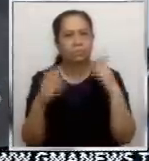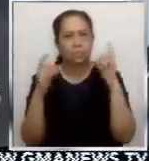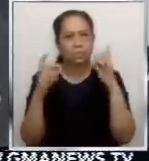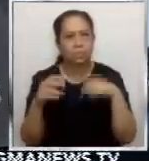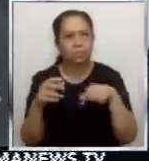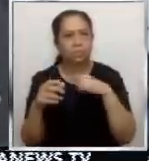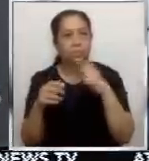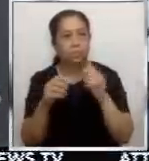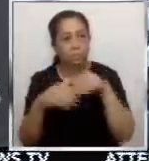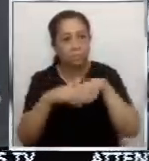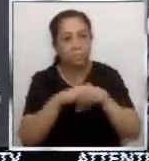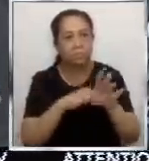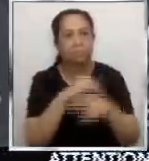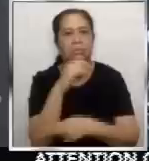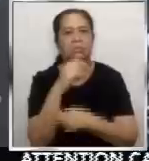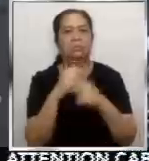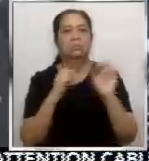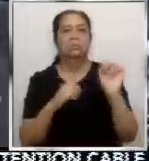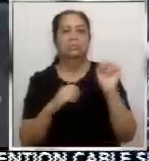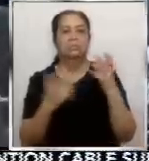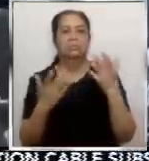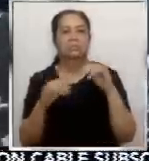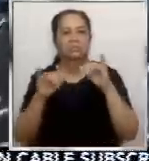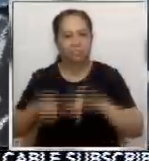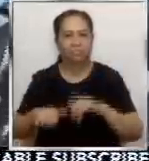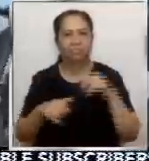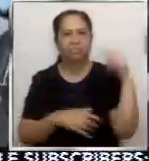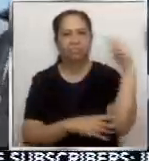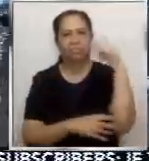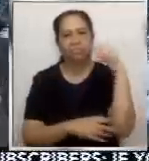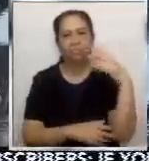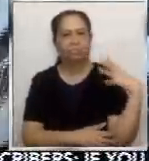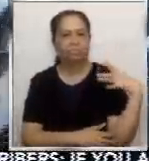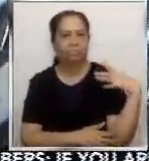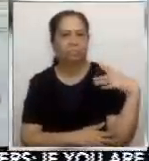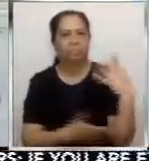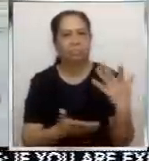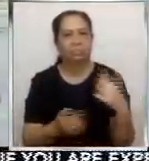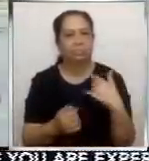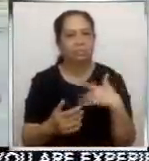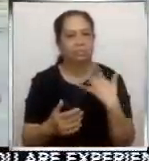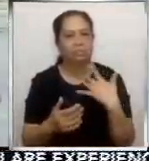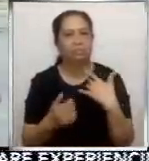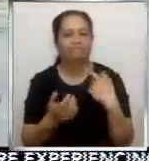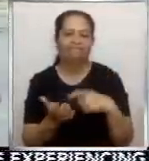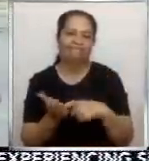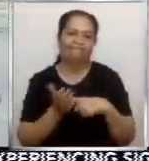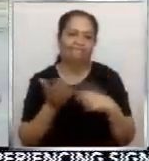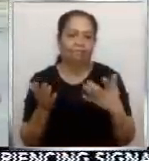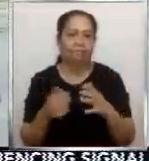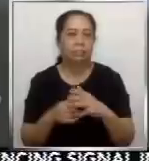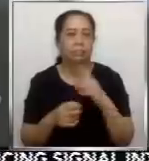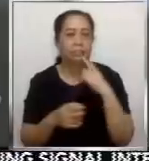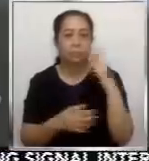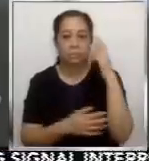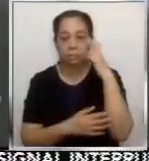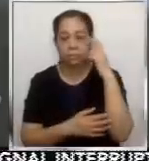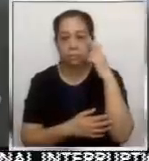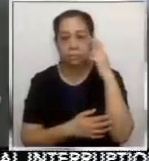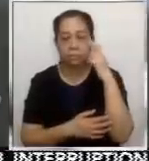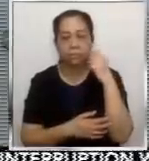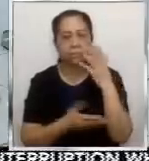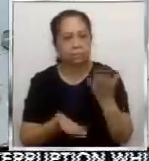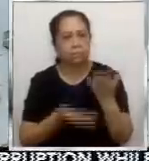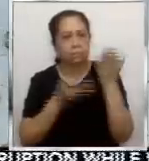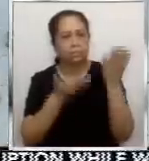They said I have to stay inside the airport and wait until there is a flight. Ayon kay Ramon, nagsumiti siya ng